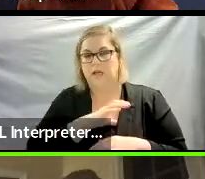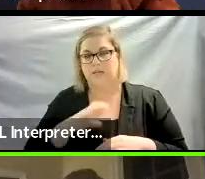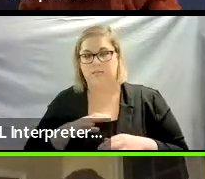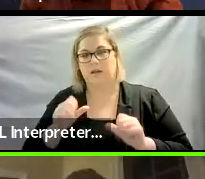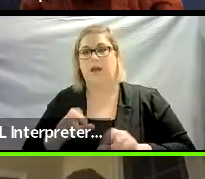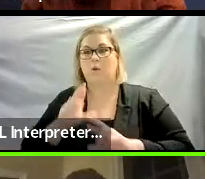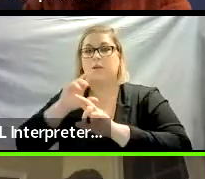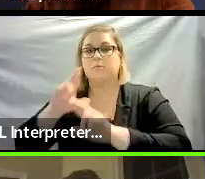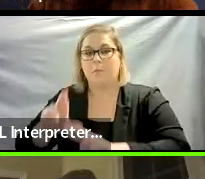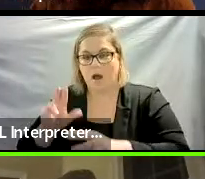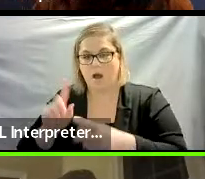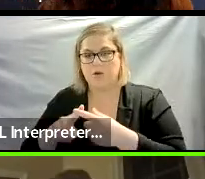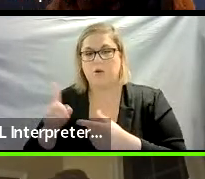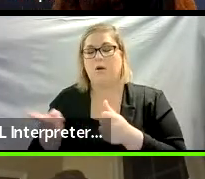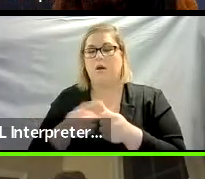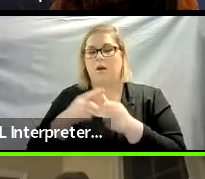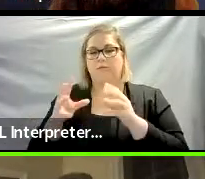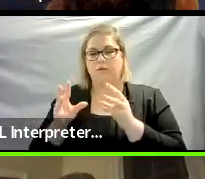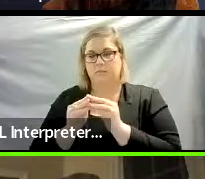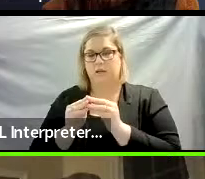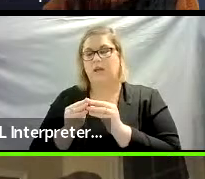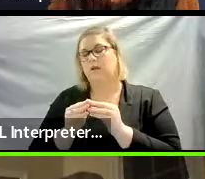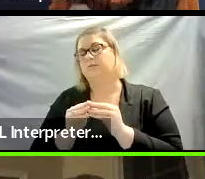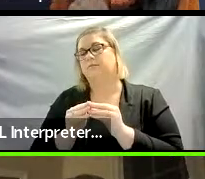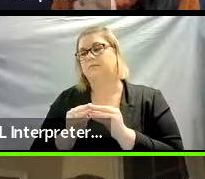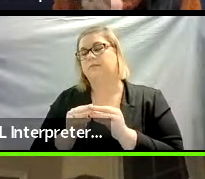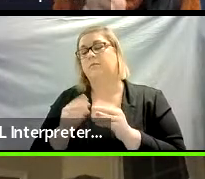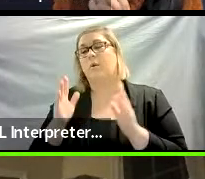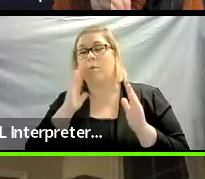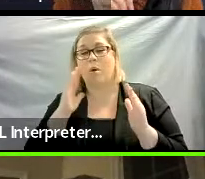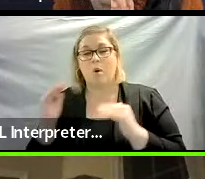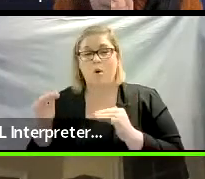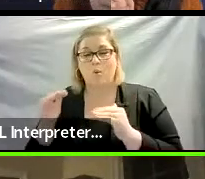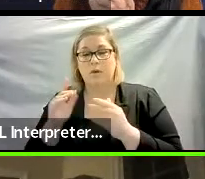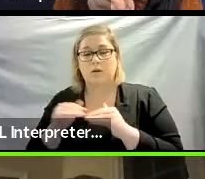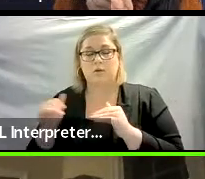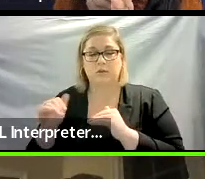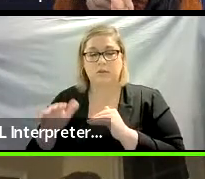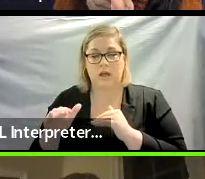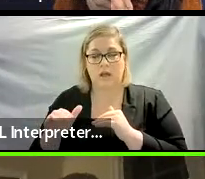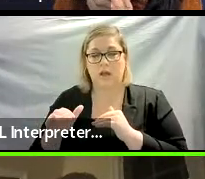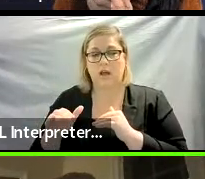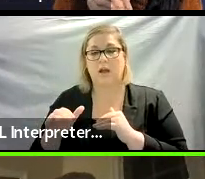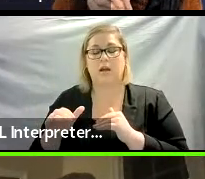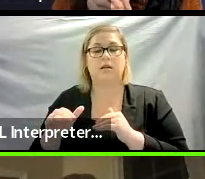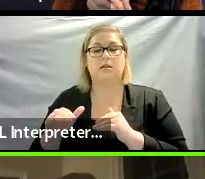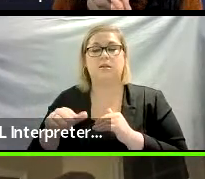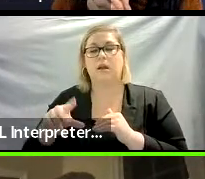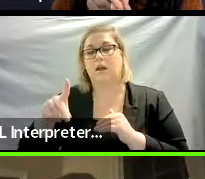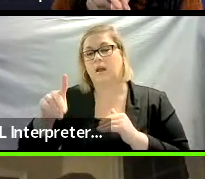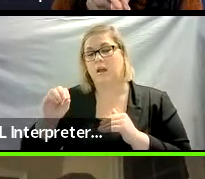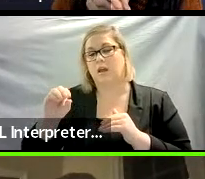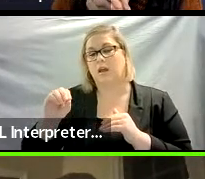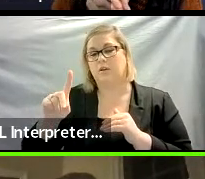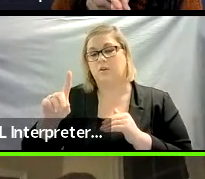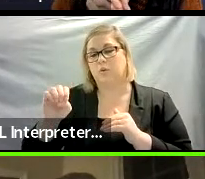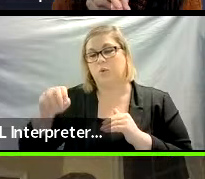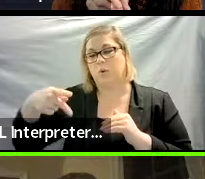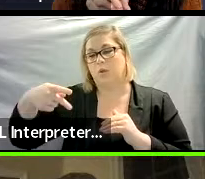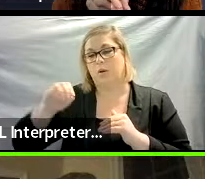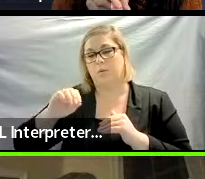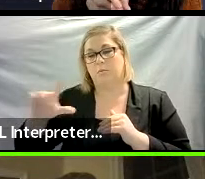react to in our first meeting, which hoping to send out a doodle poll soon for all the people who are in that